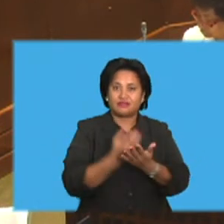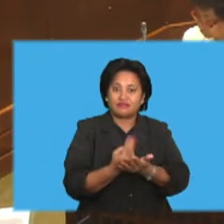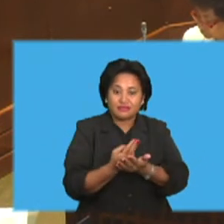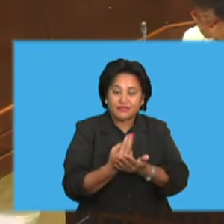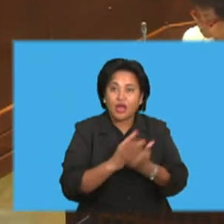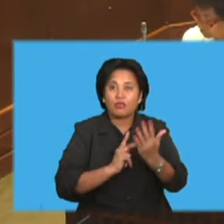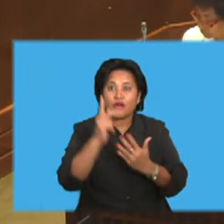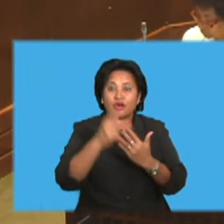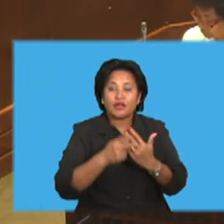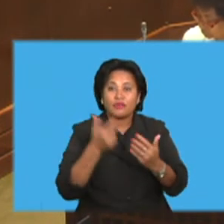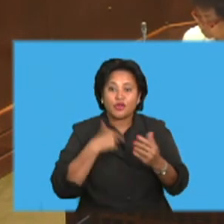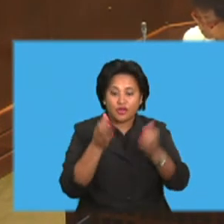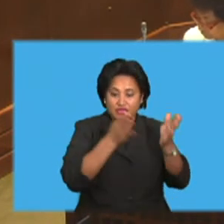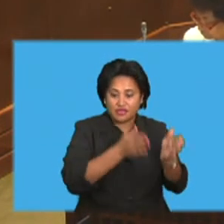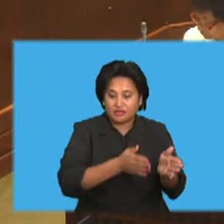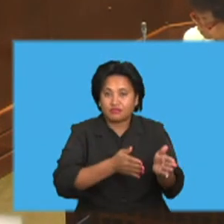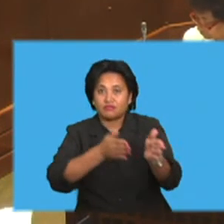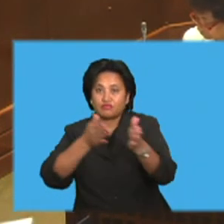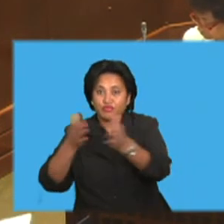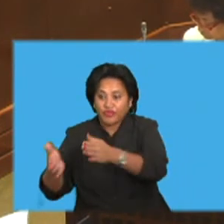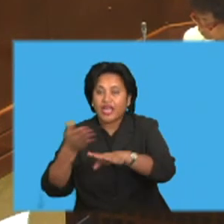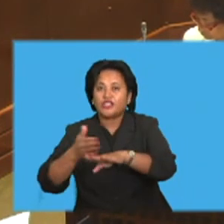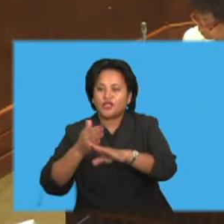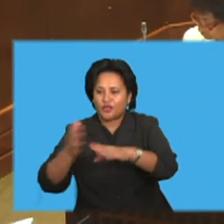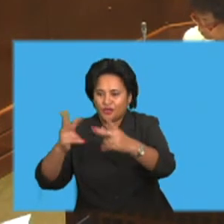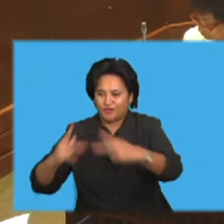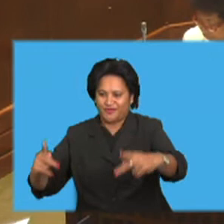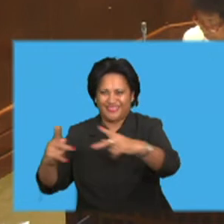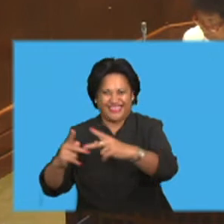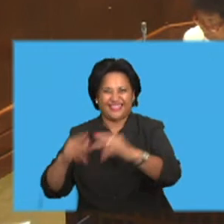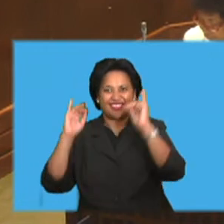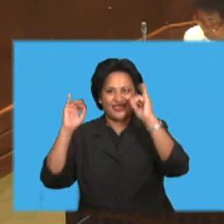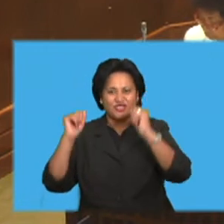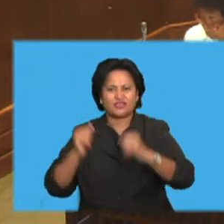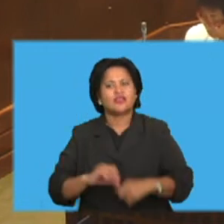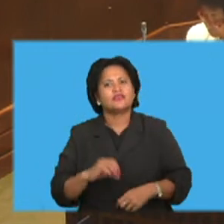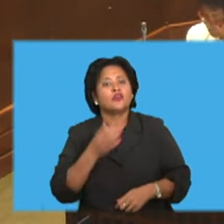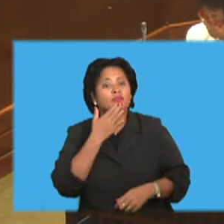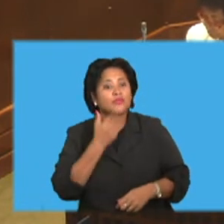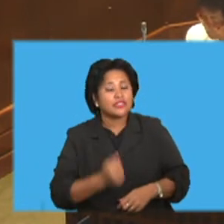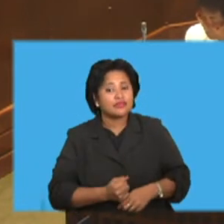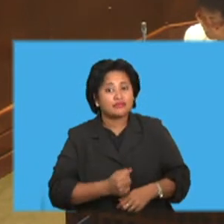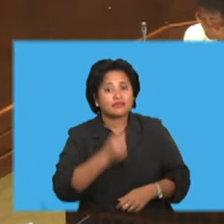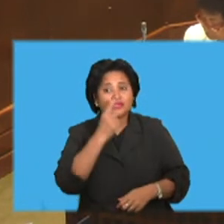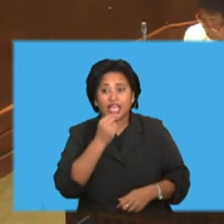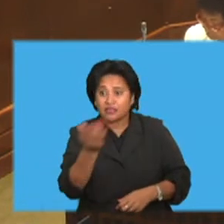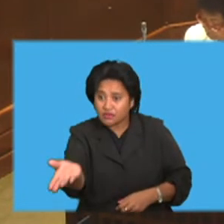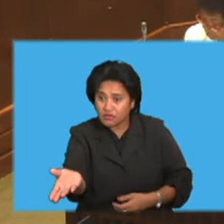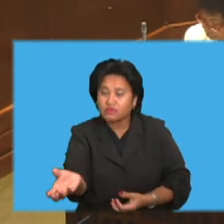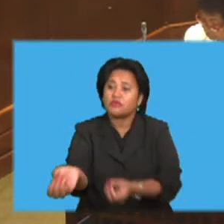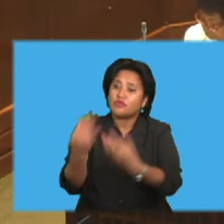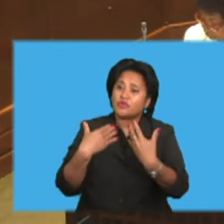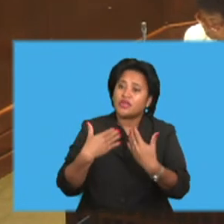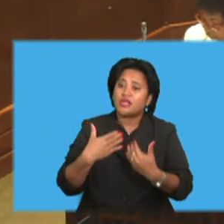relocation to new site issues. So can the Honourable Minister explain where the children are